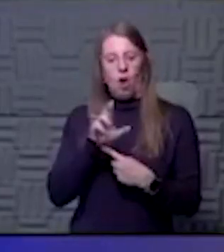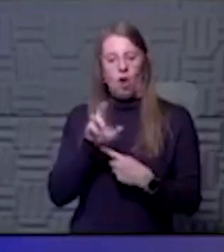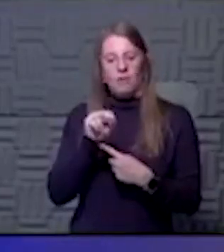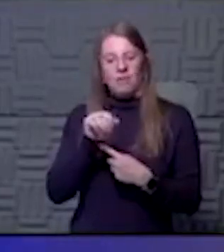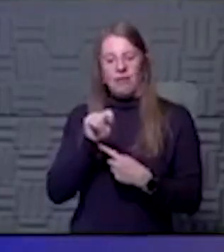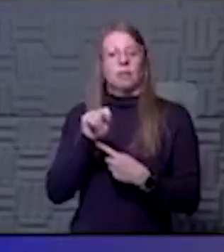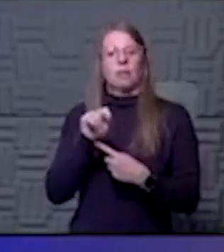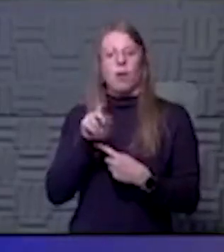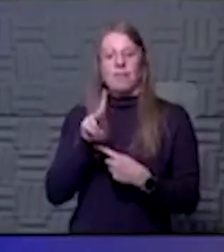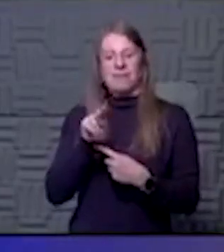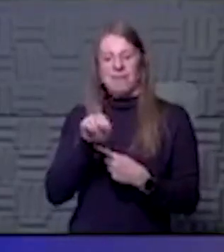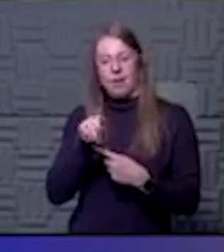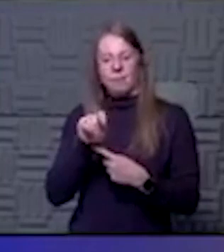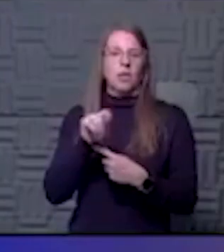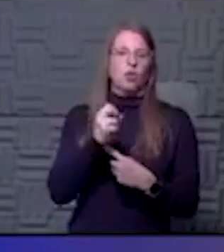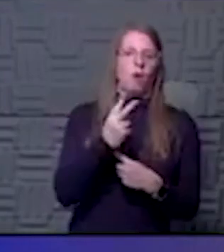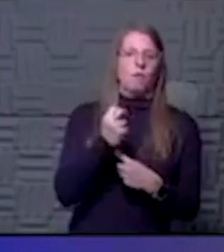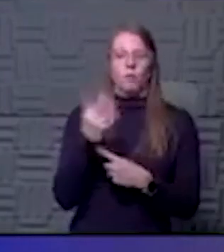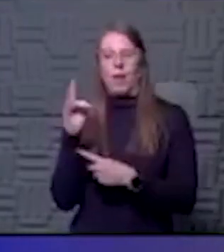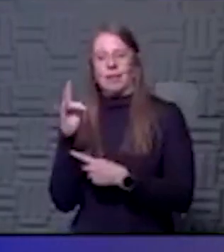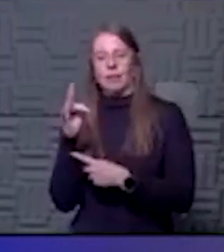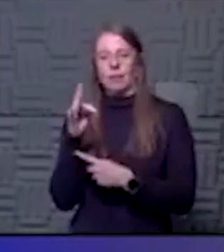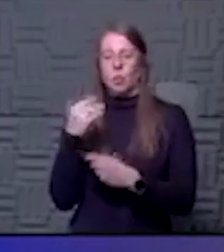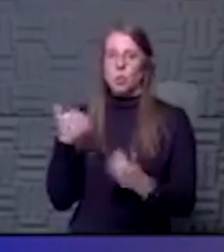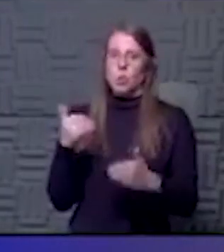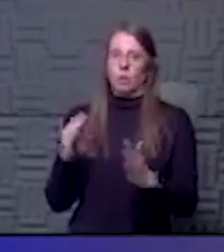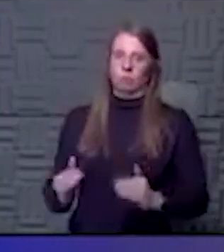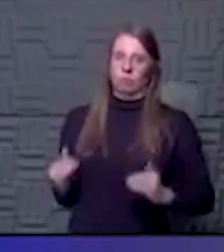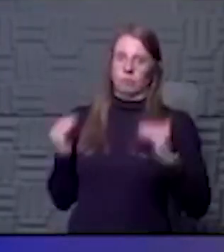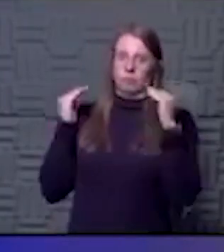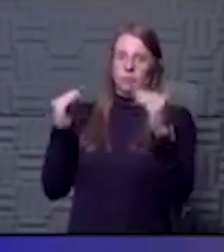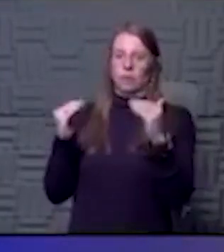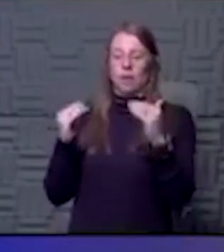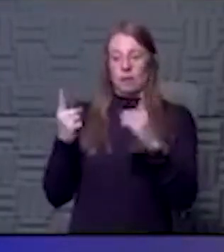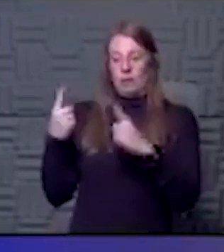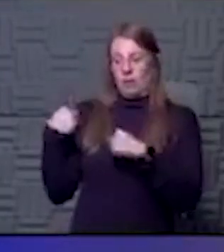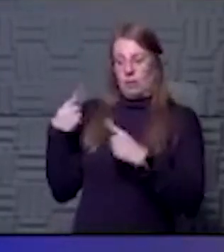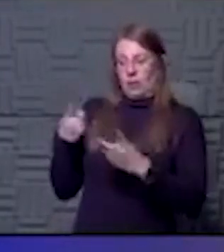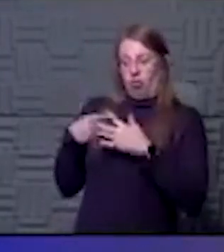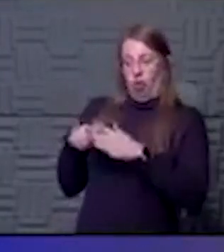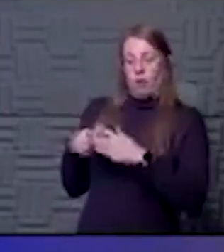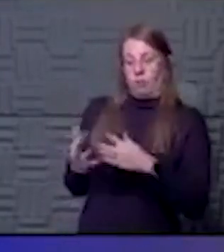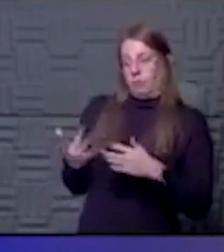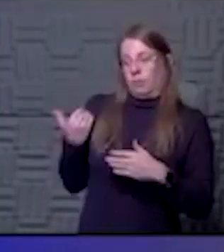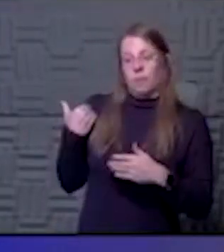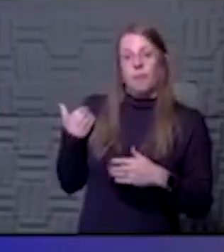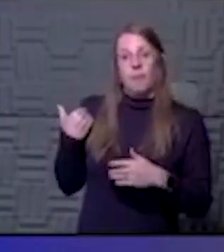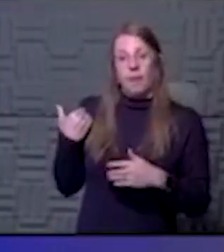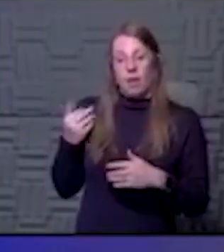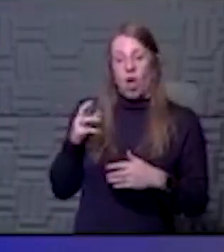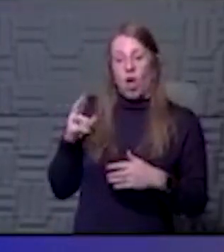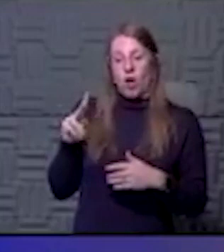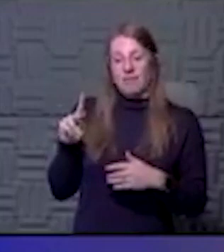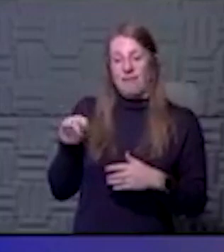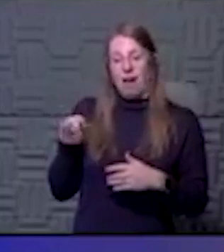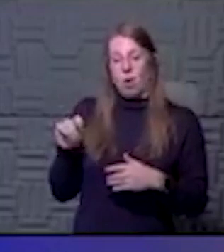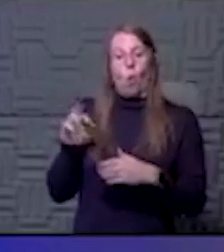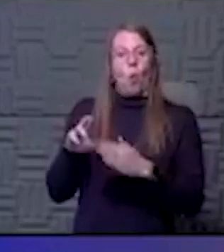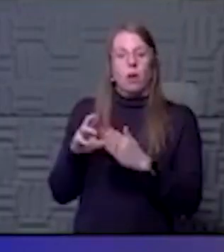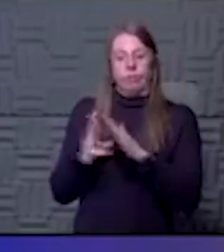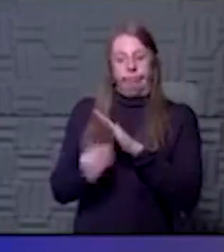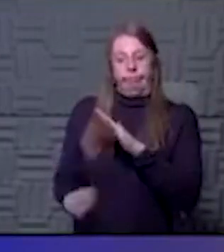to 18, so very high. Very high. Bad news high. Since the beginning, really the R naught or the